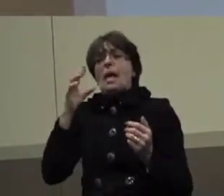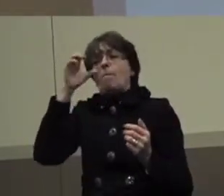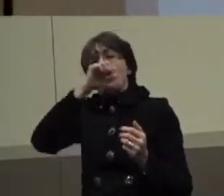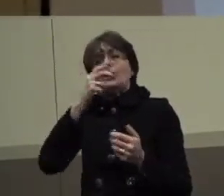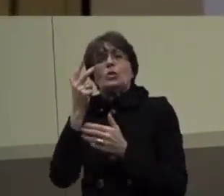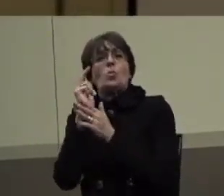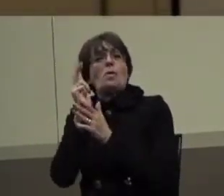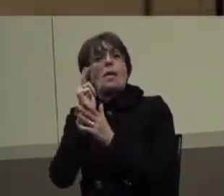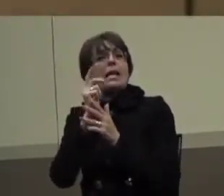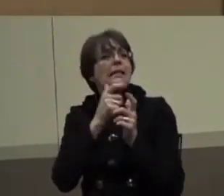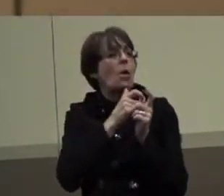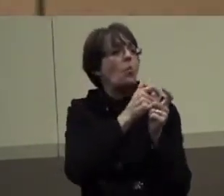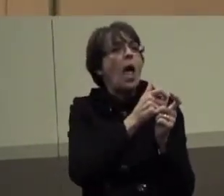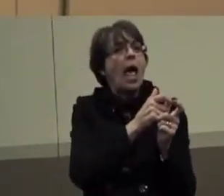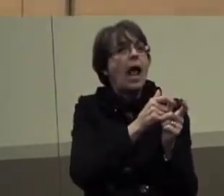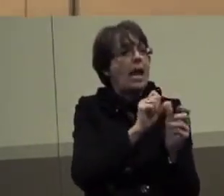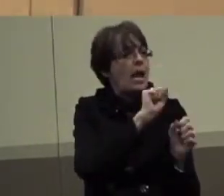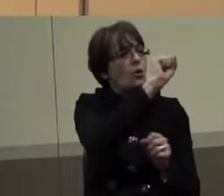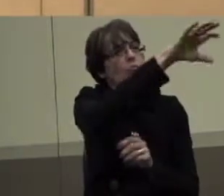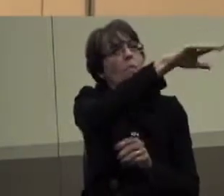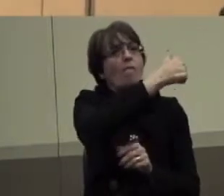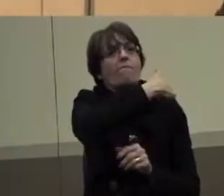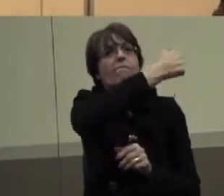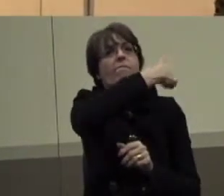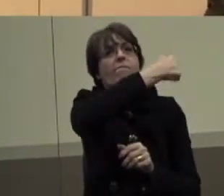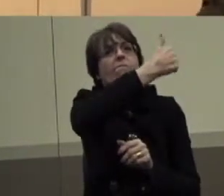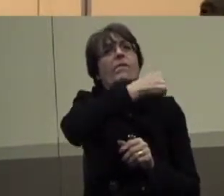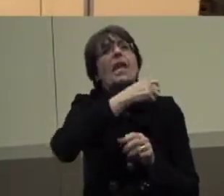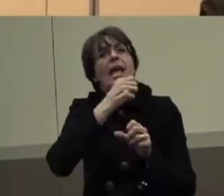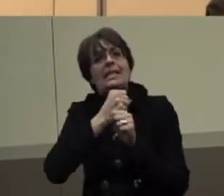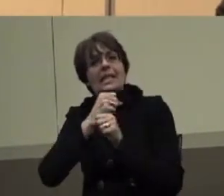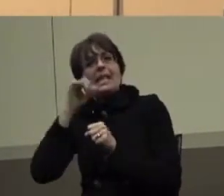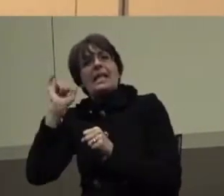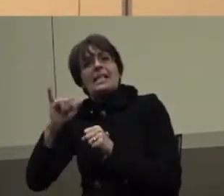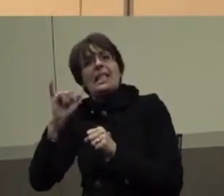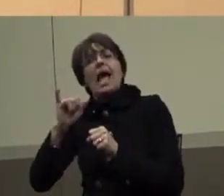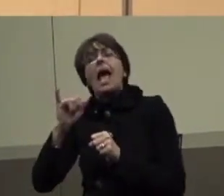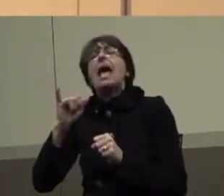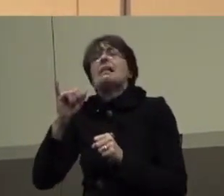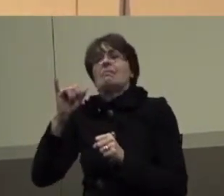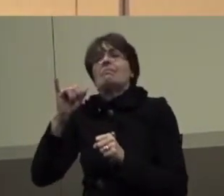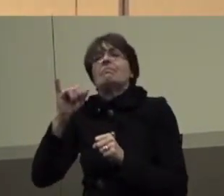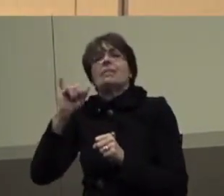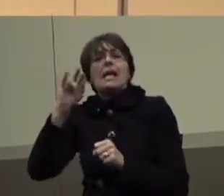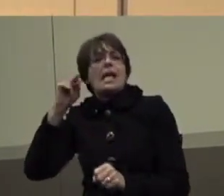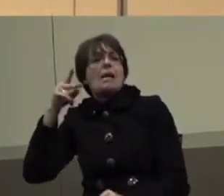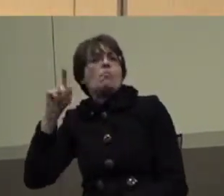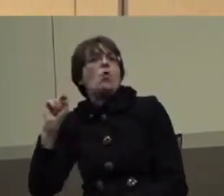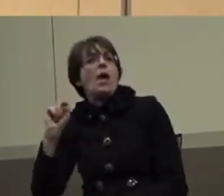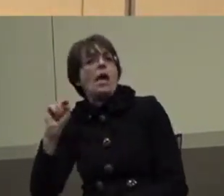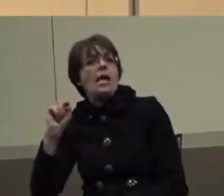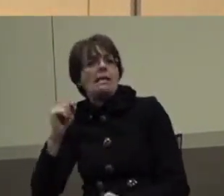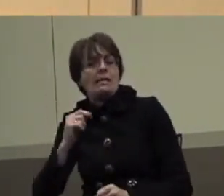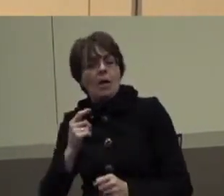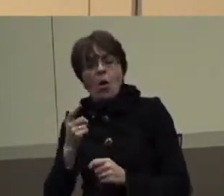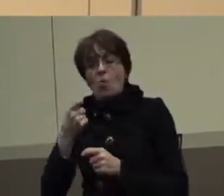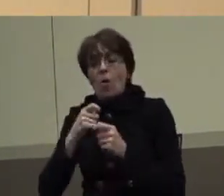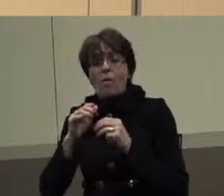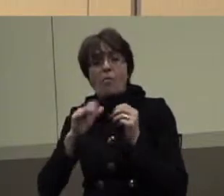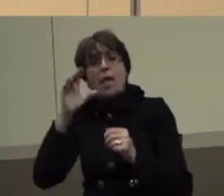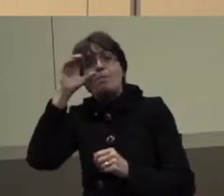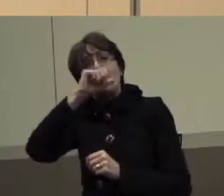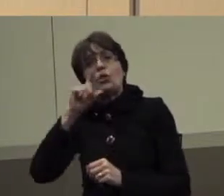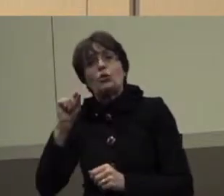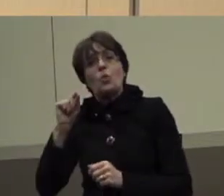minutes running something somewhere for me and getting that proprioceptive input than have everybody miss 20 minutes because I'll let